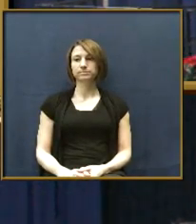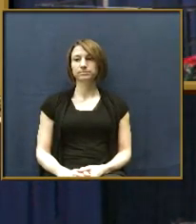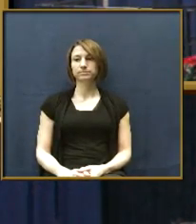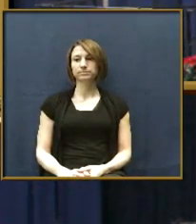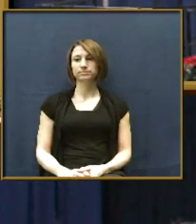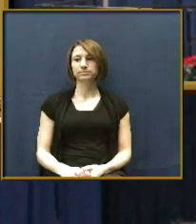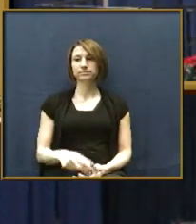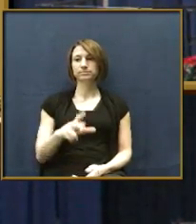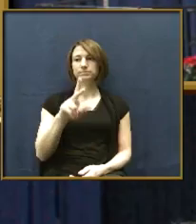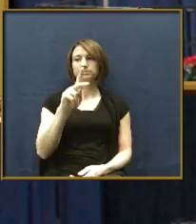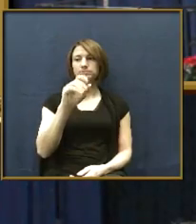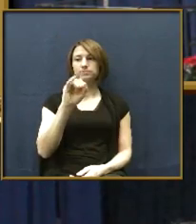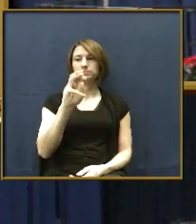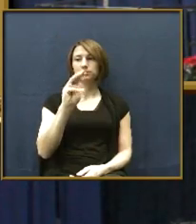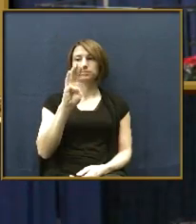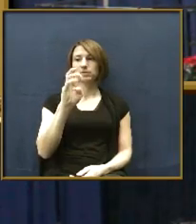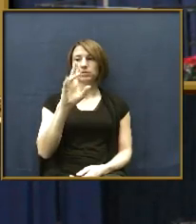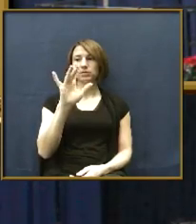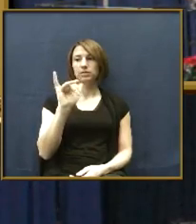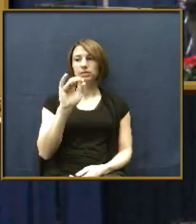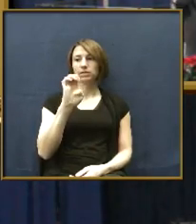Kimberly Ebeling.